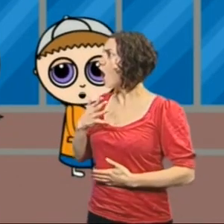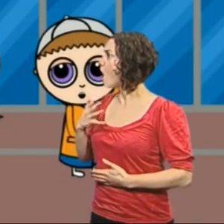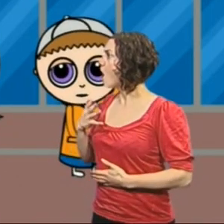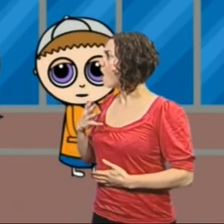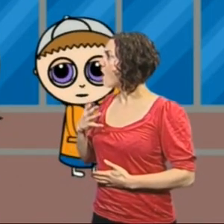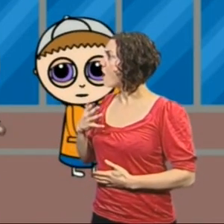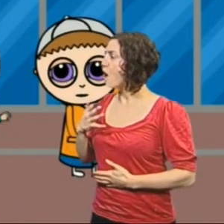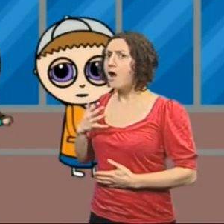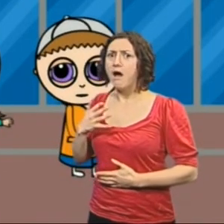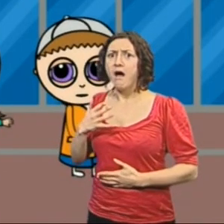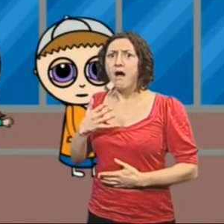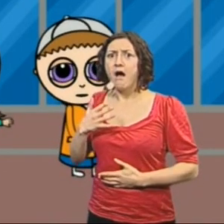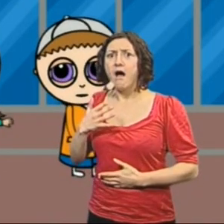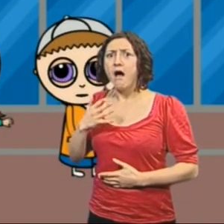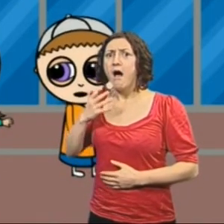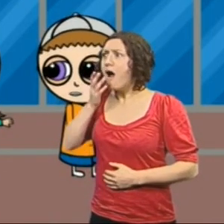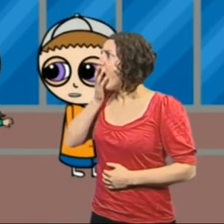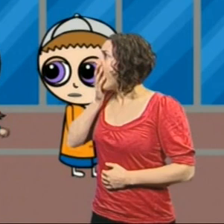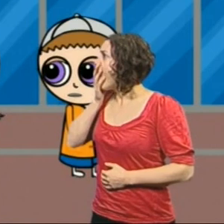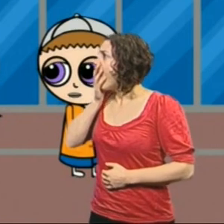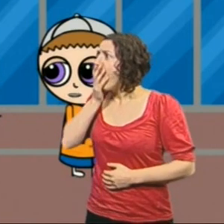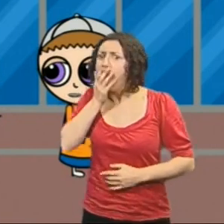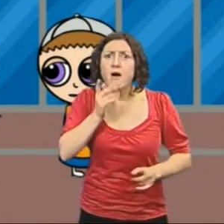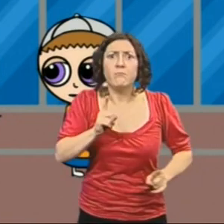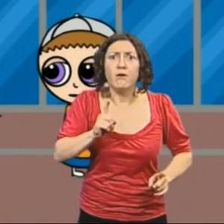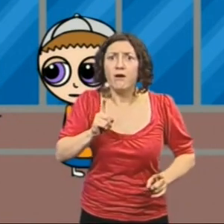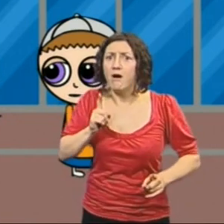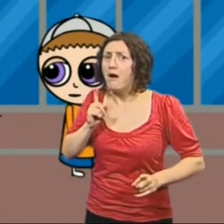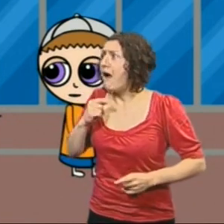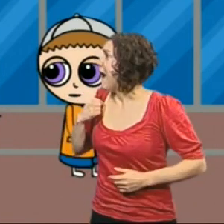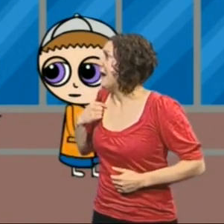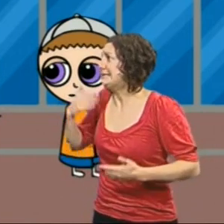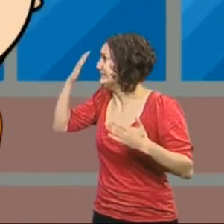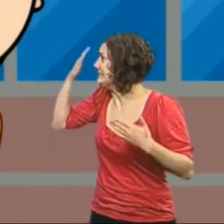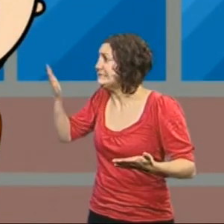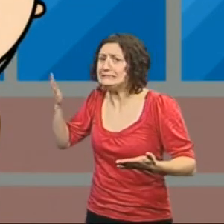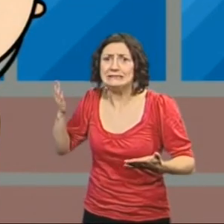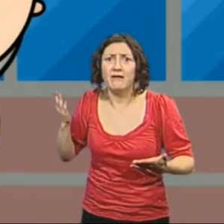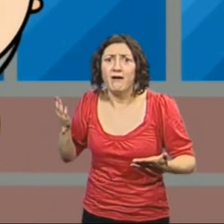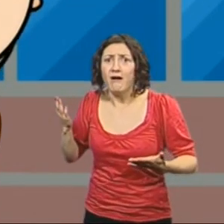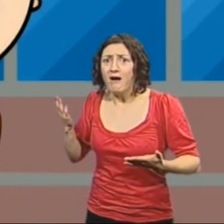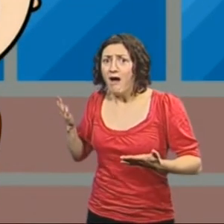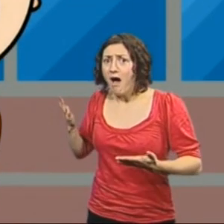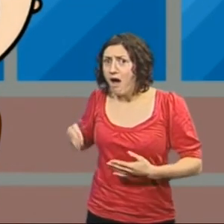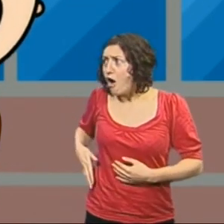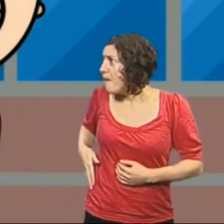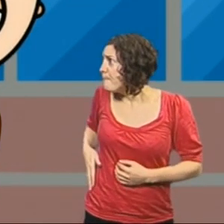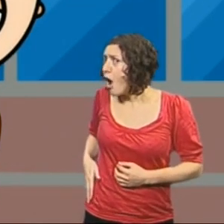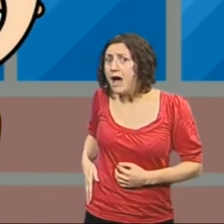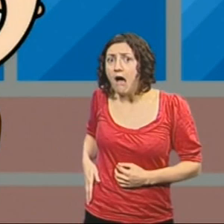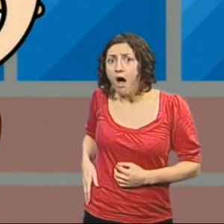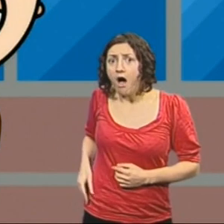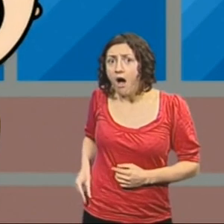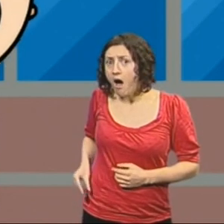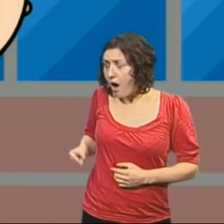Oh, no! What is it, Noel? I didn't realise. Didn't realise what? There was something in the pocket of Aaron's